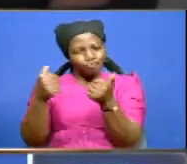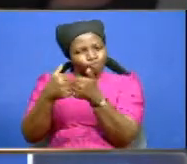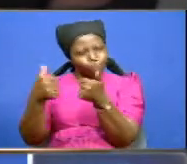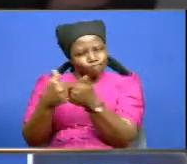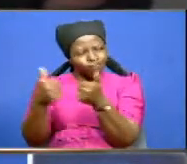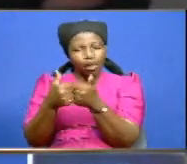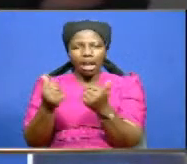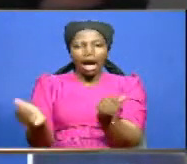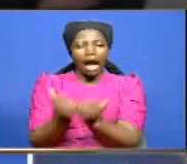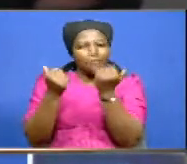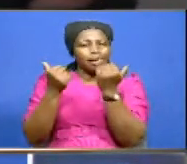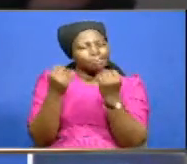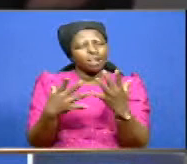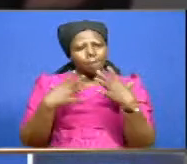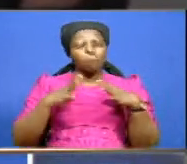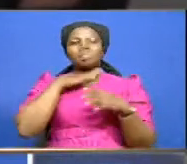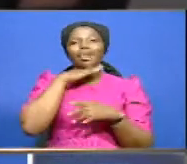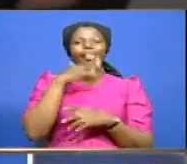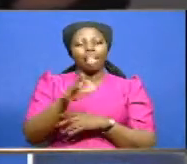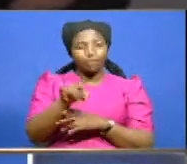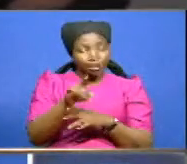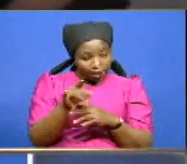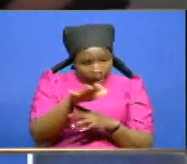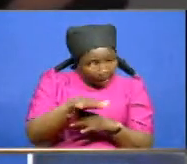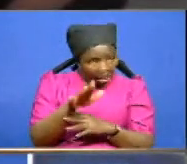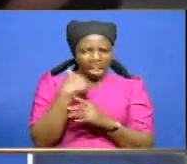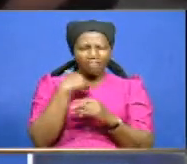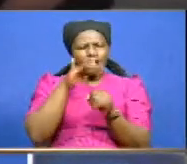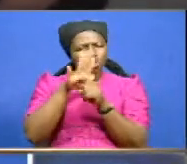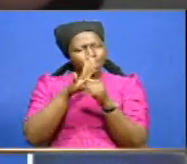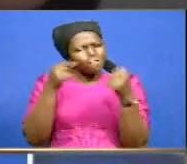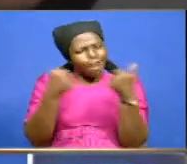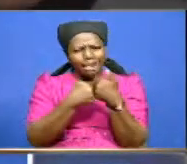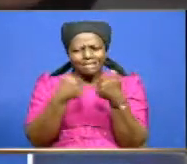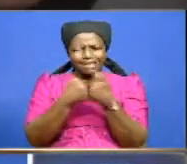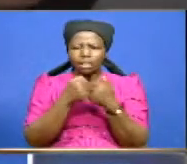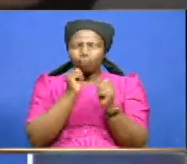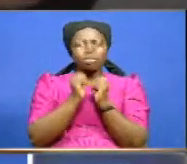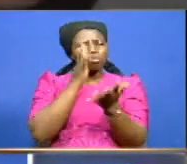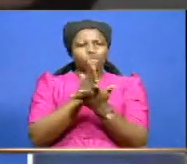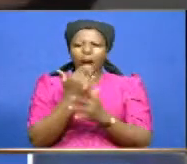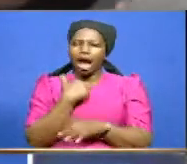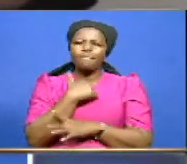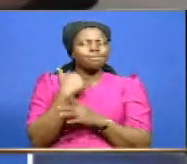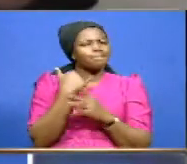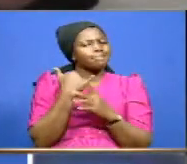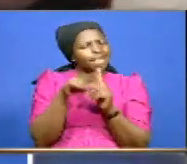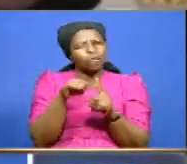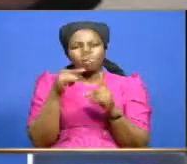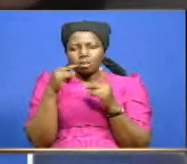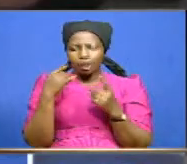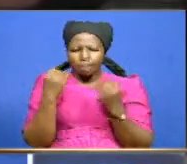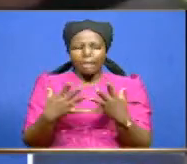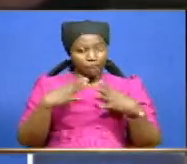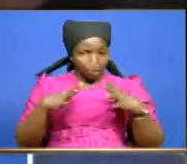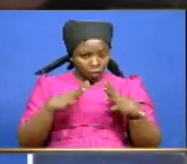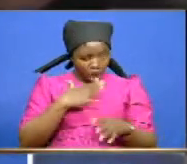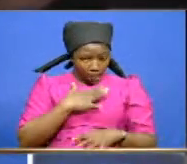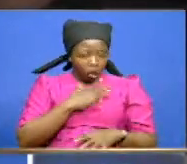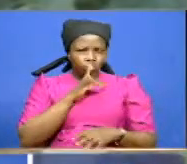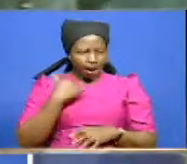kumekuwa na accident nyingi ambazo zimeweza kumaliza watu wetu, na hivyo tumekuja na